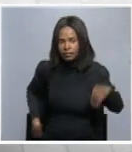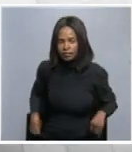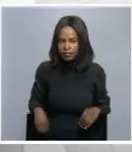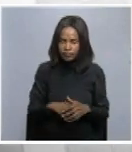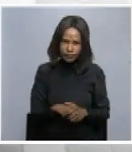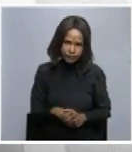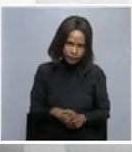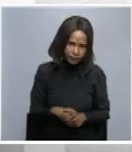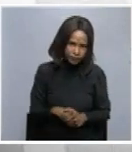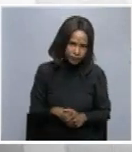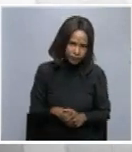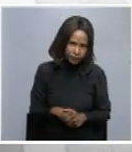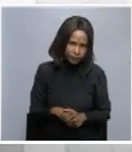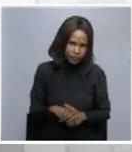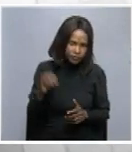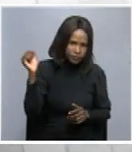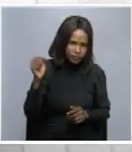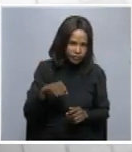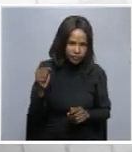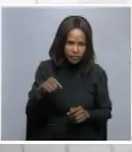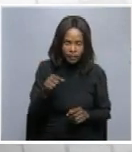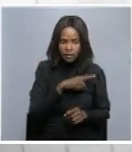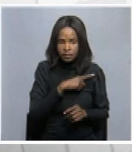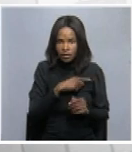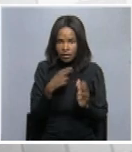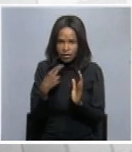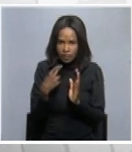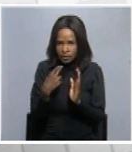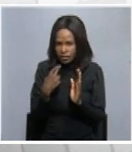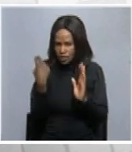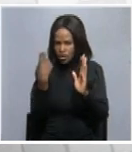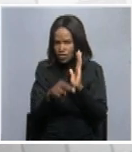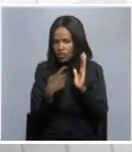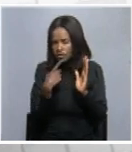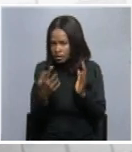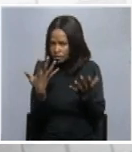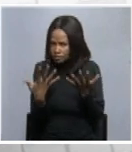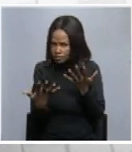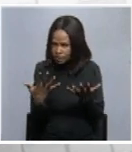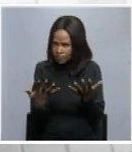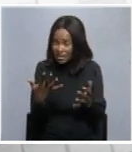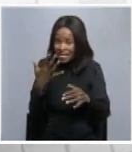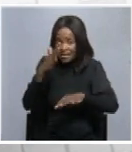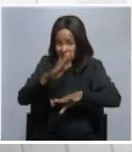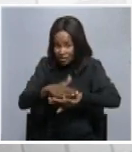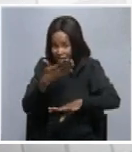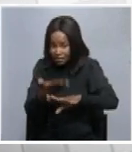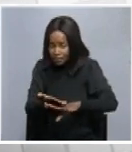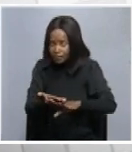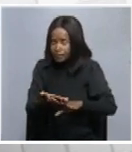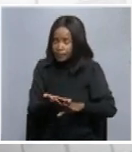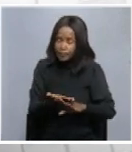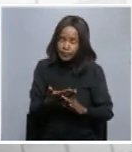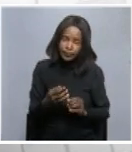ACC. And that is, of course, undesirable. That's why the law recognizes that there could be a situation whereby